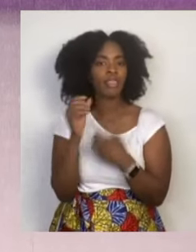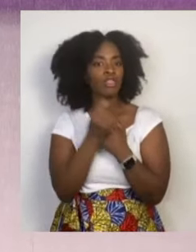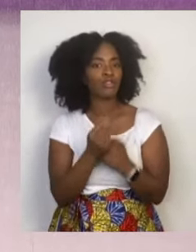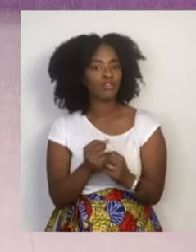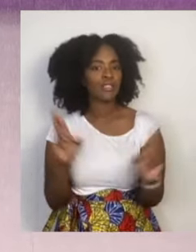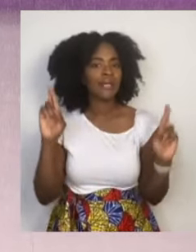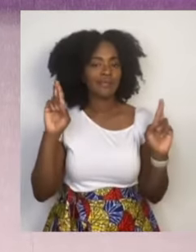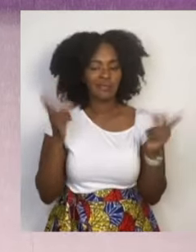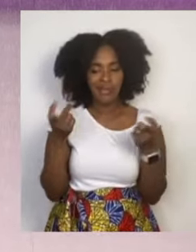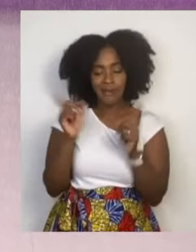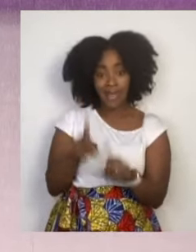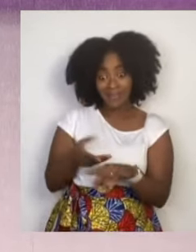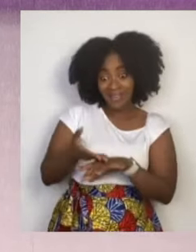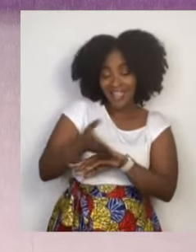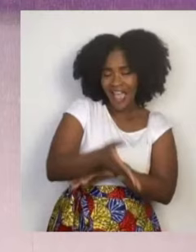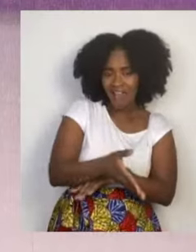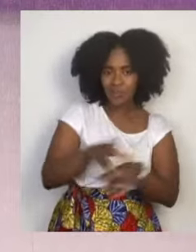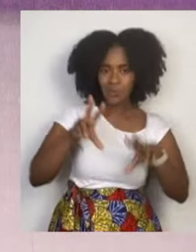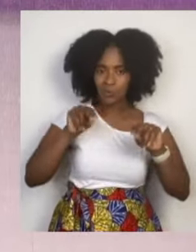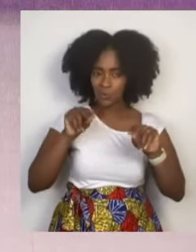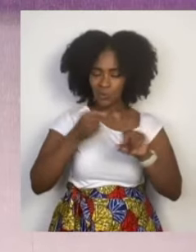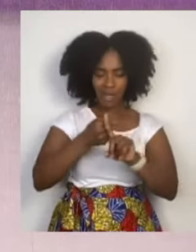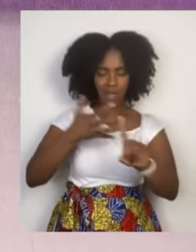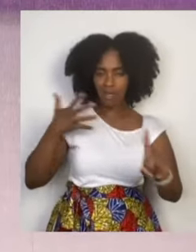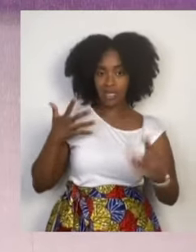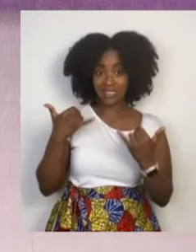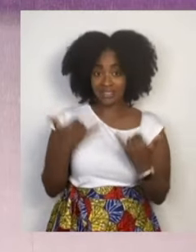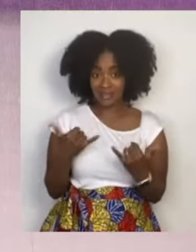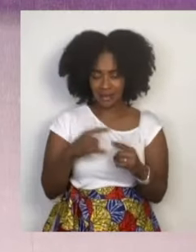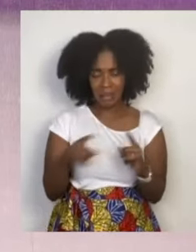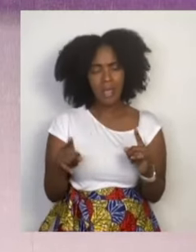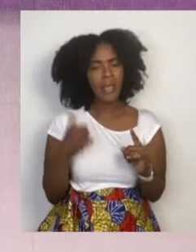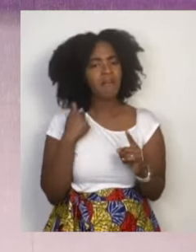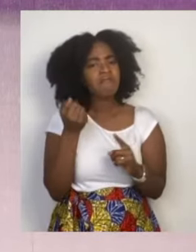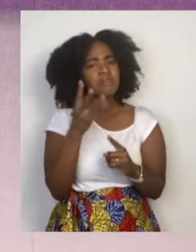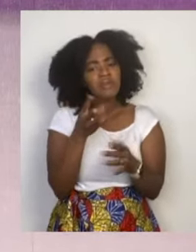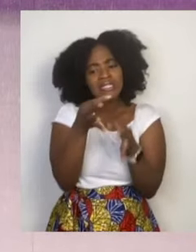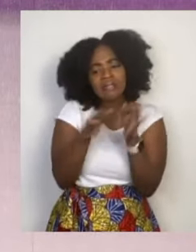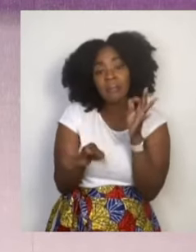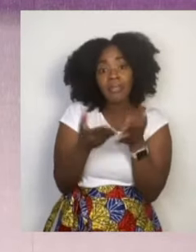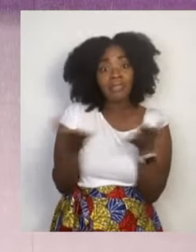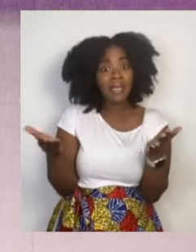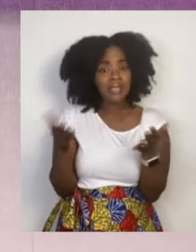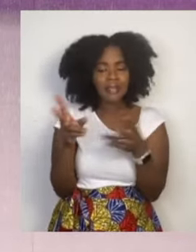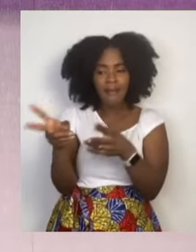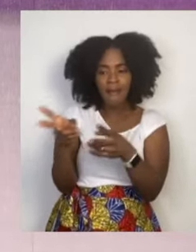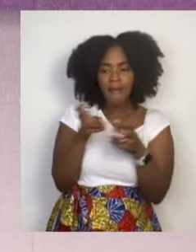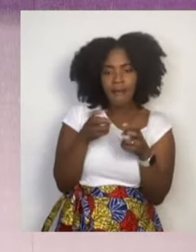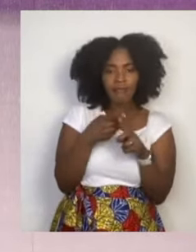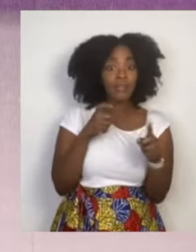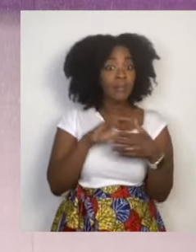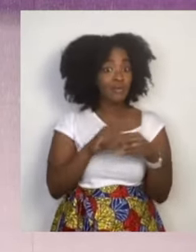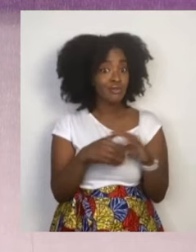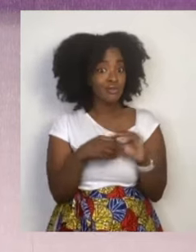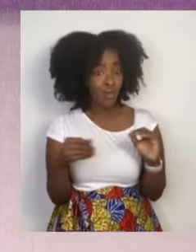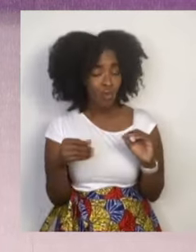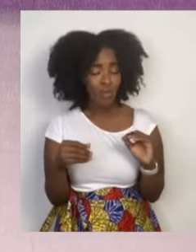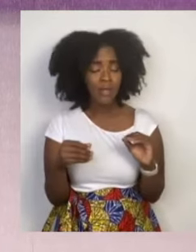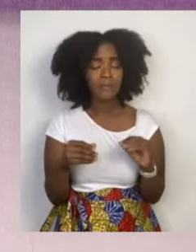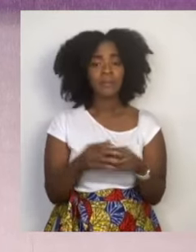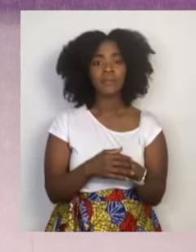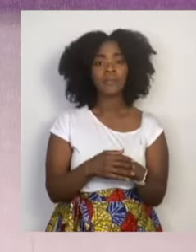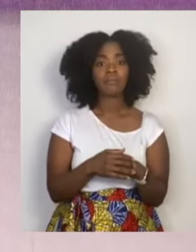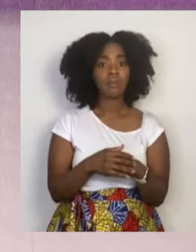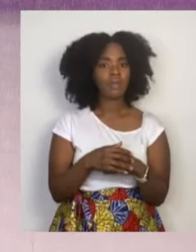simple things that we can pull from this story, because it lets us look that there was a time